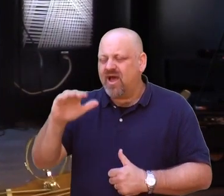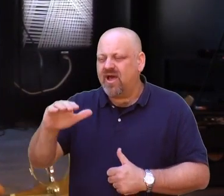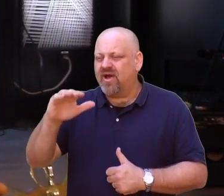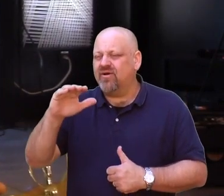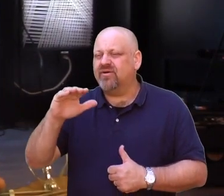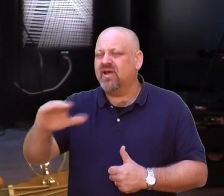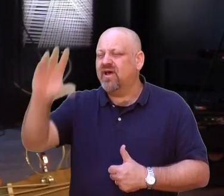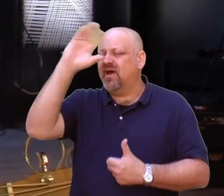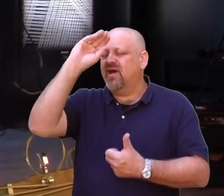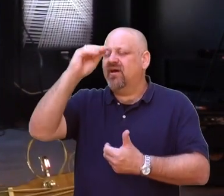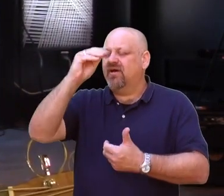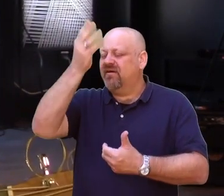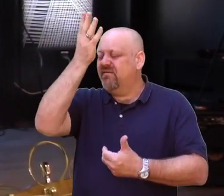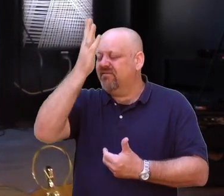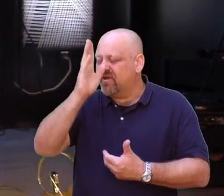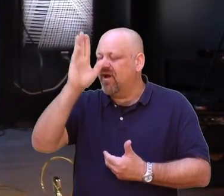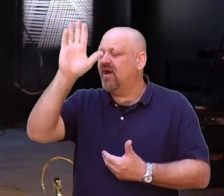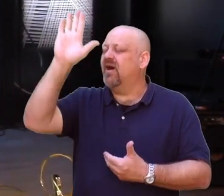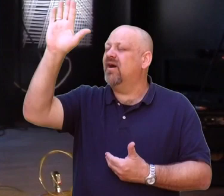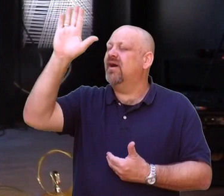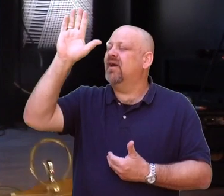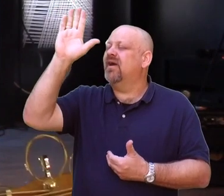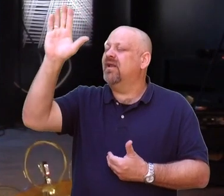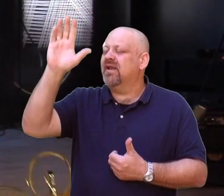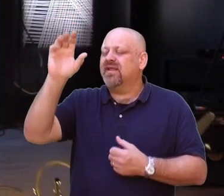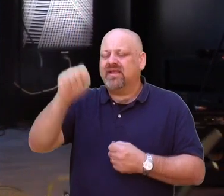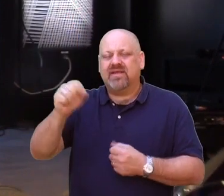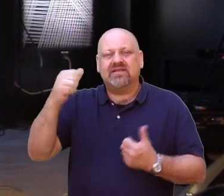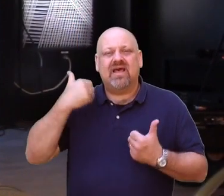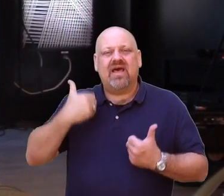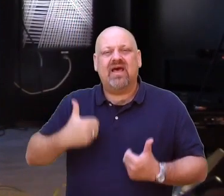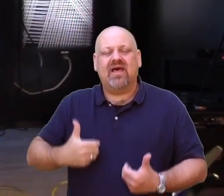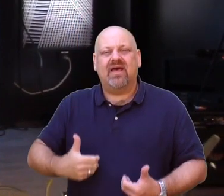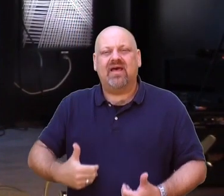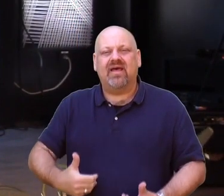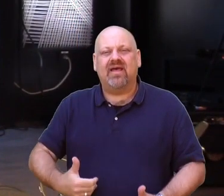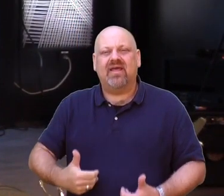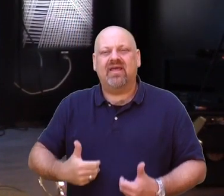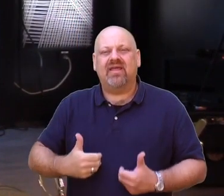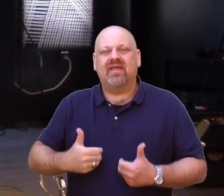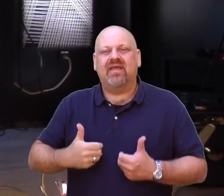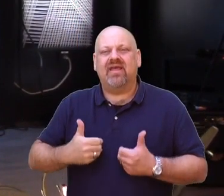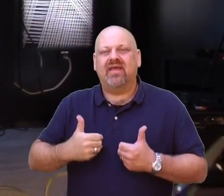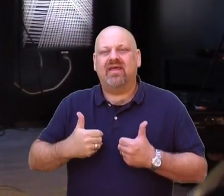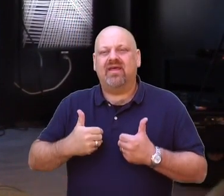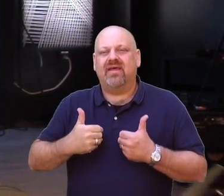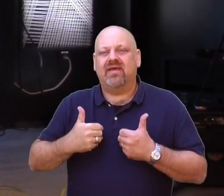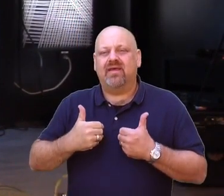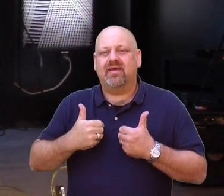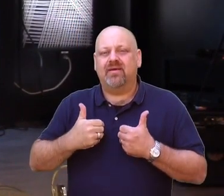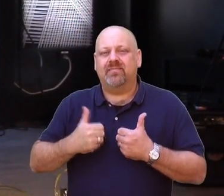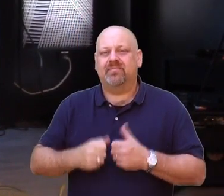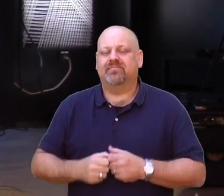a child of God. Yes,